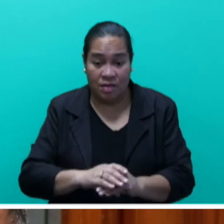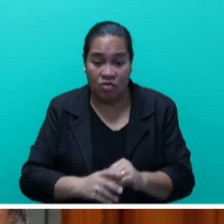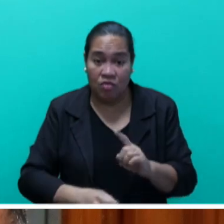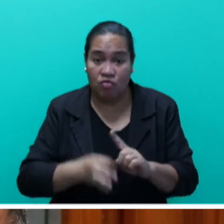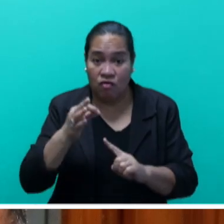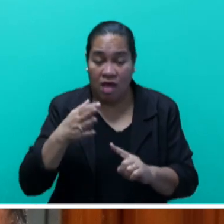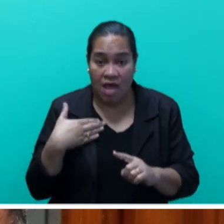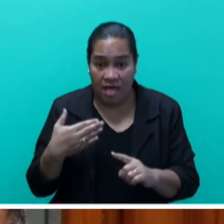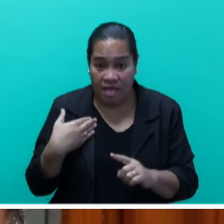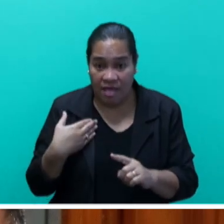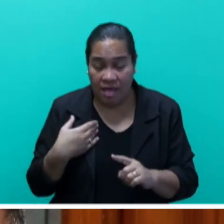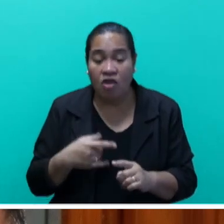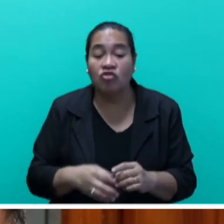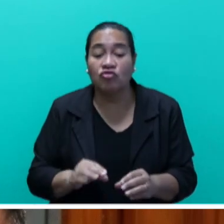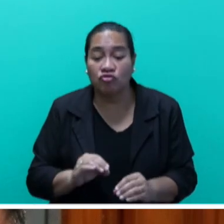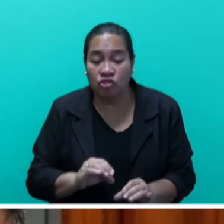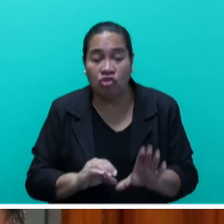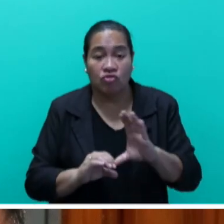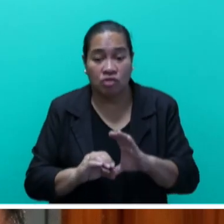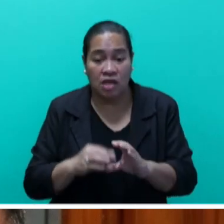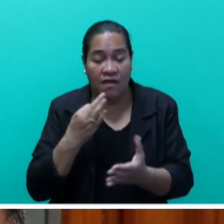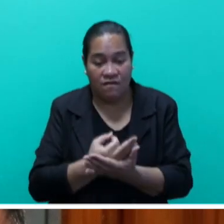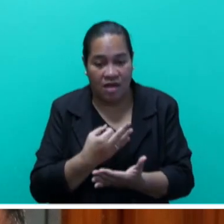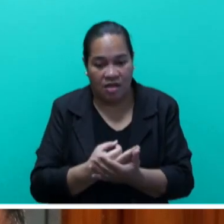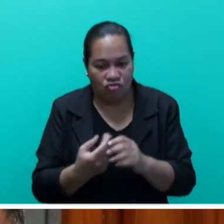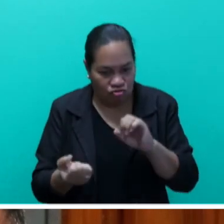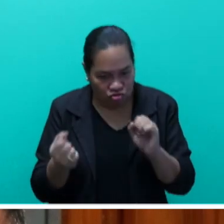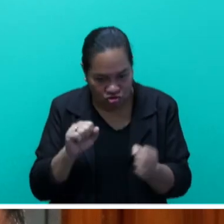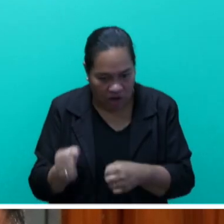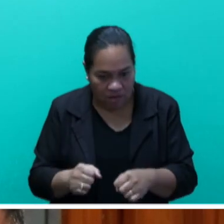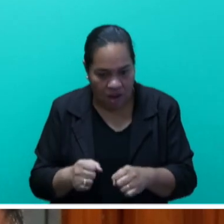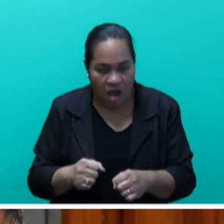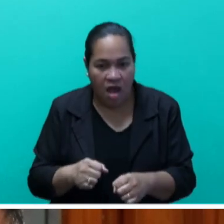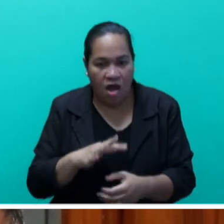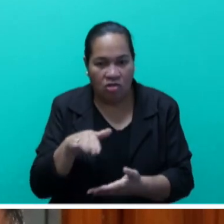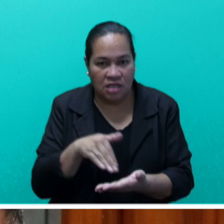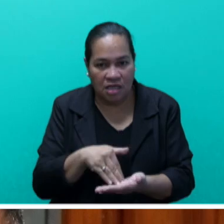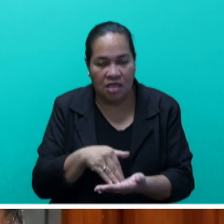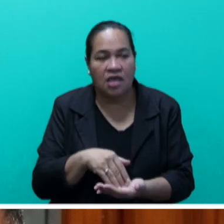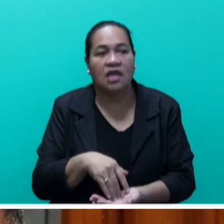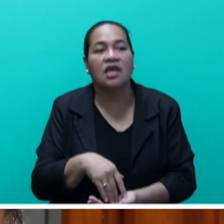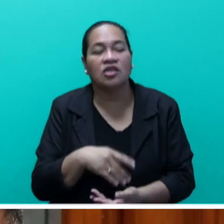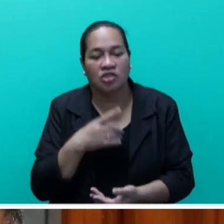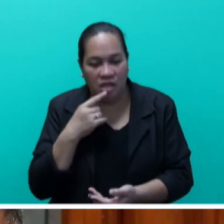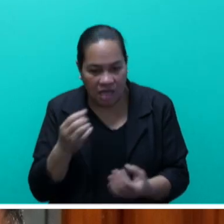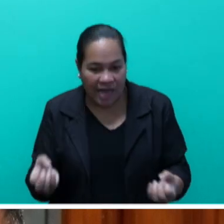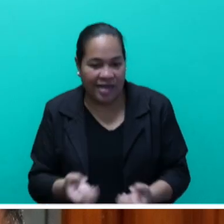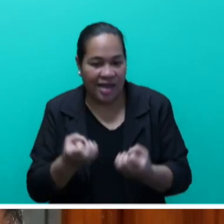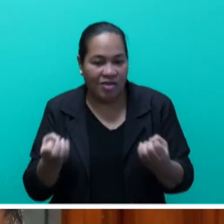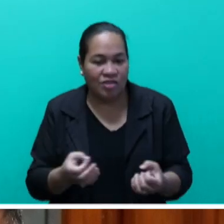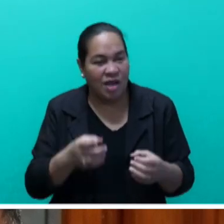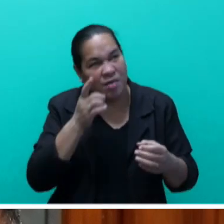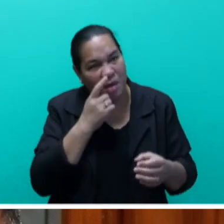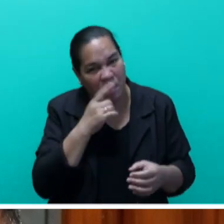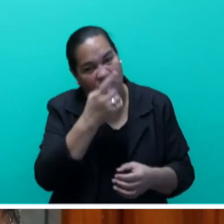infrastructure, increased funding to reshape our education sector, decisive investment incentives to encourage investors and